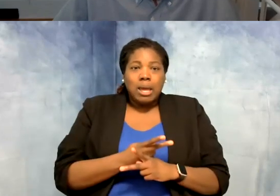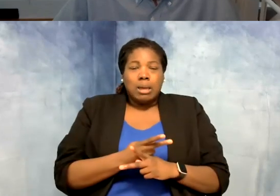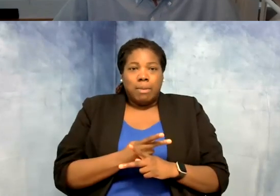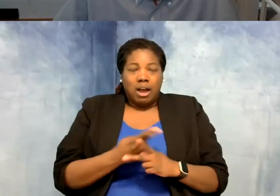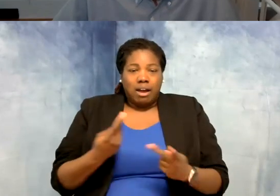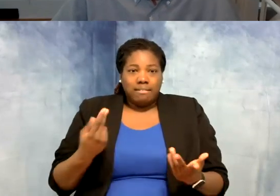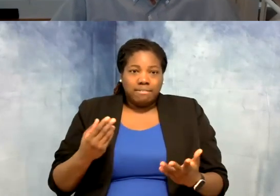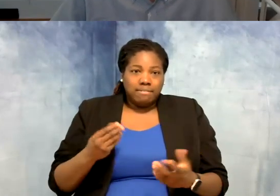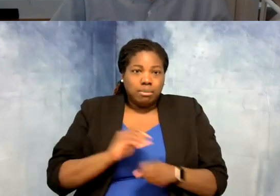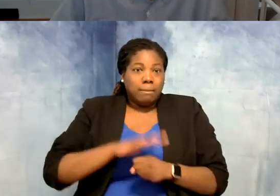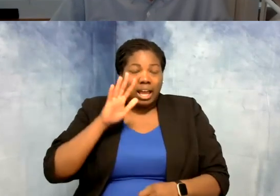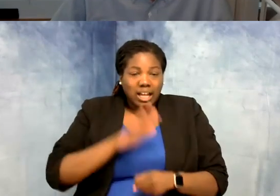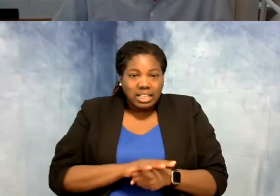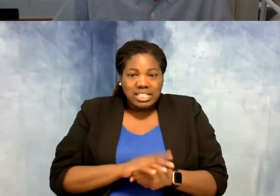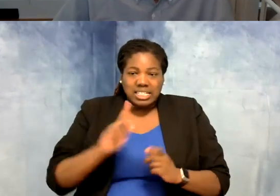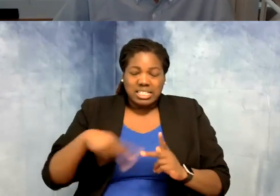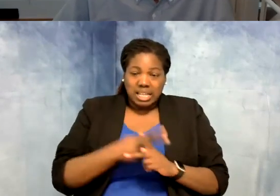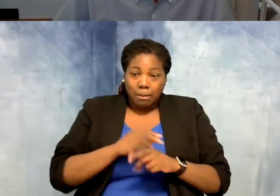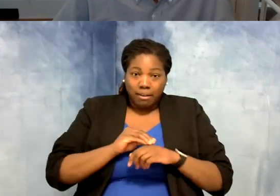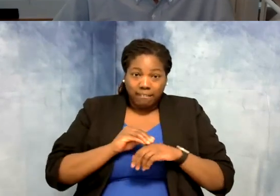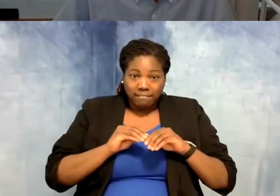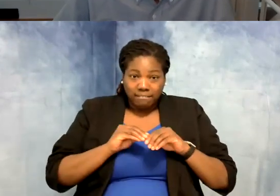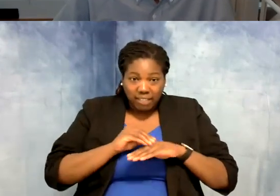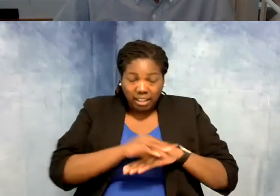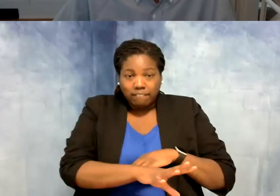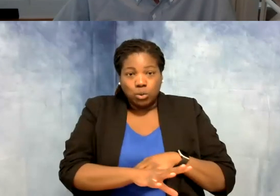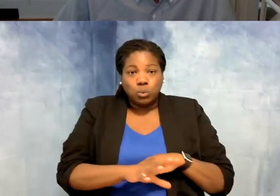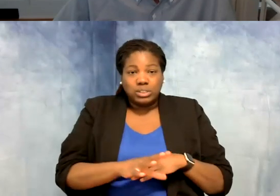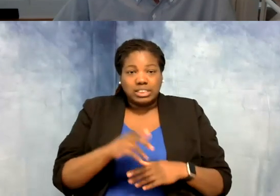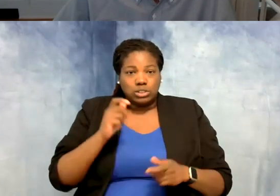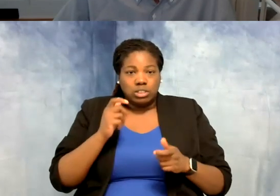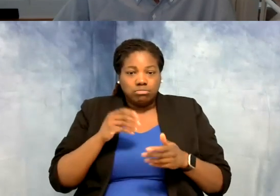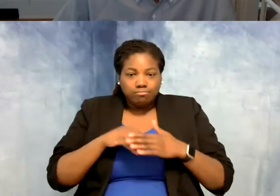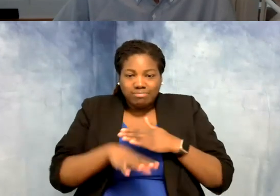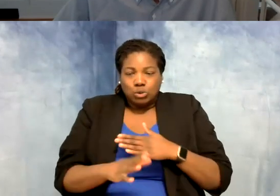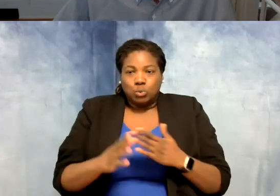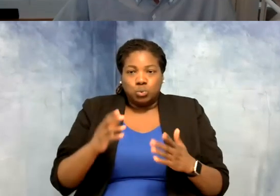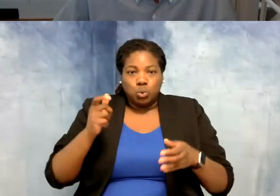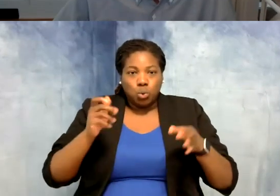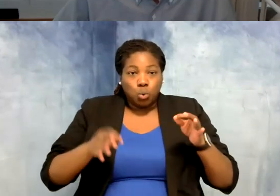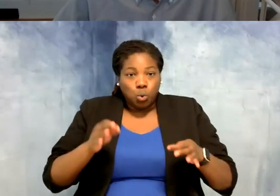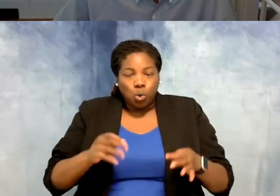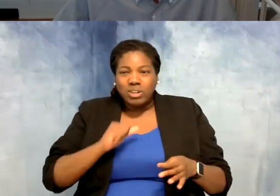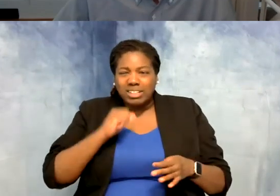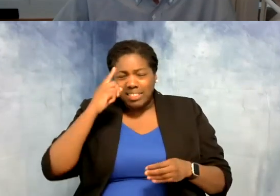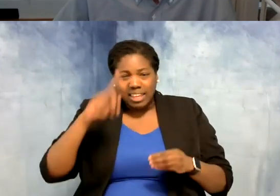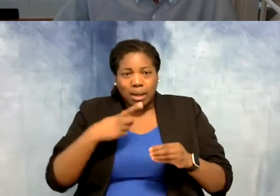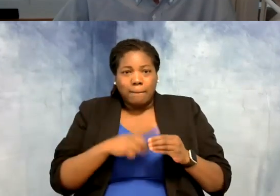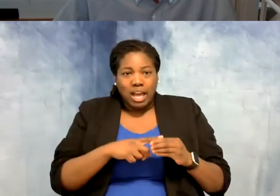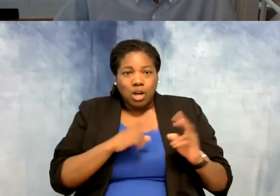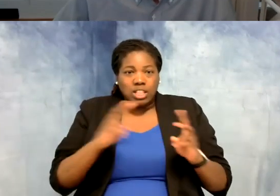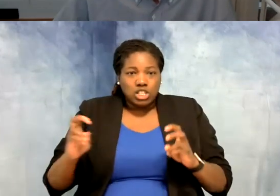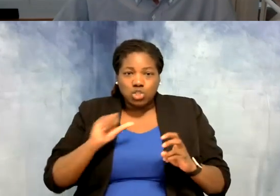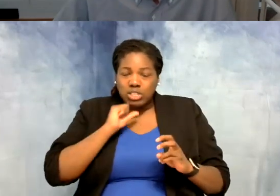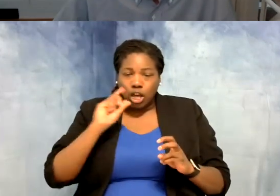perhaps influence making its way onto the bench. And so we have to think about these issues, not just within the context of